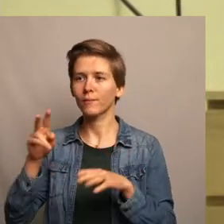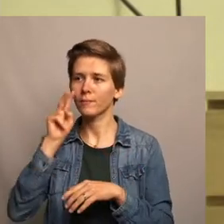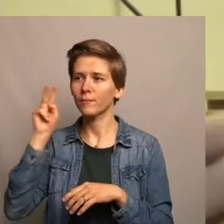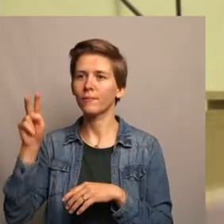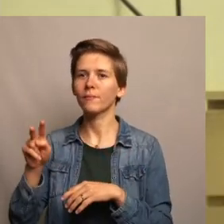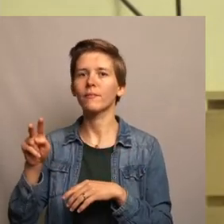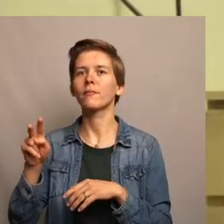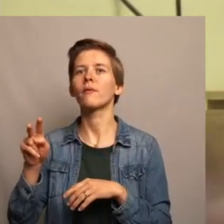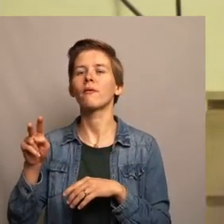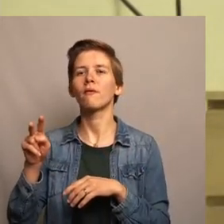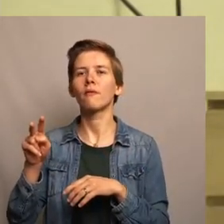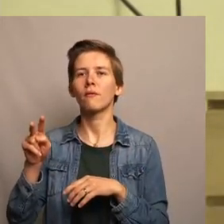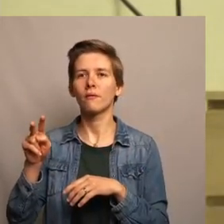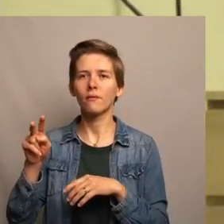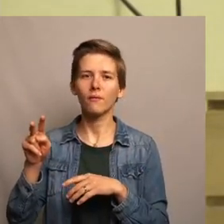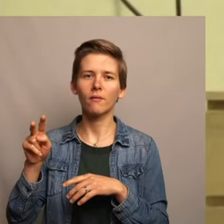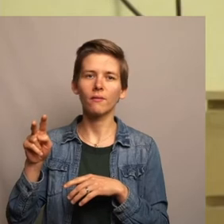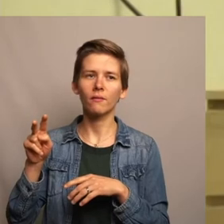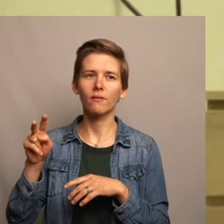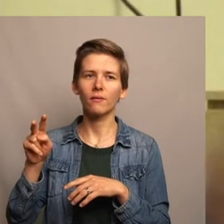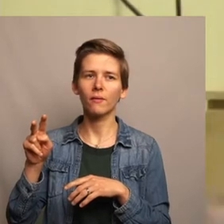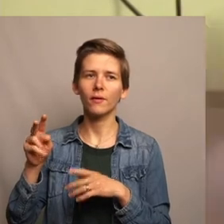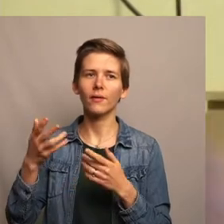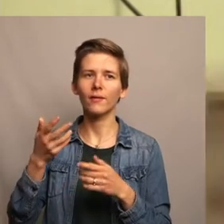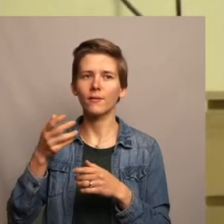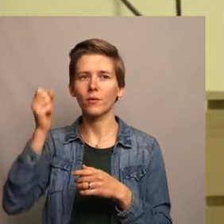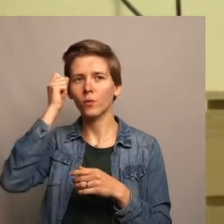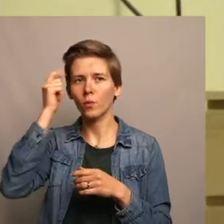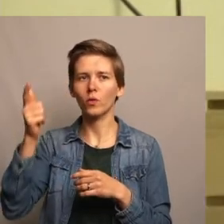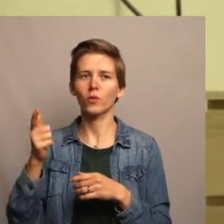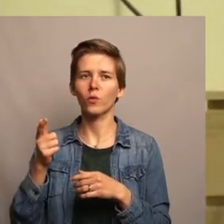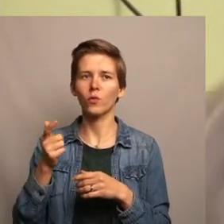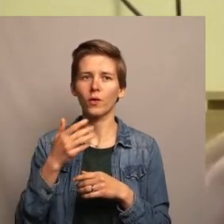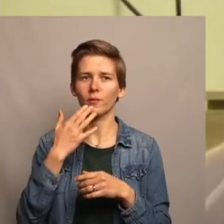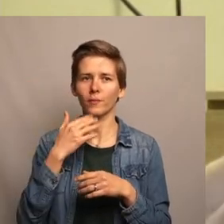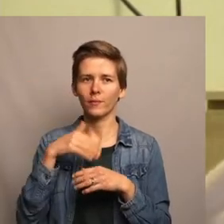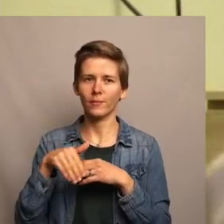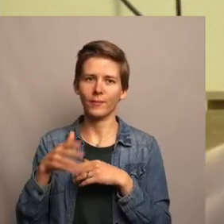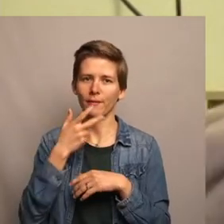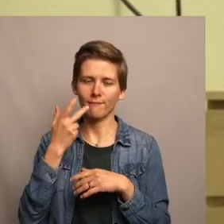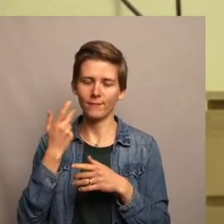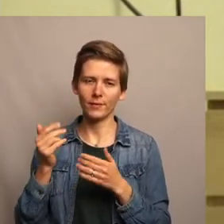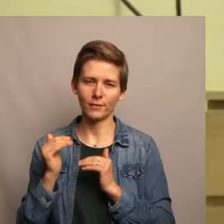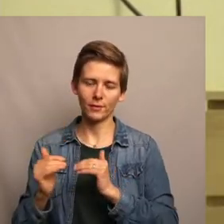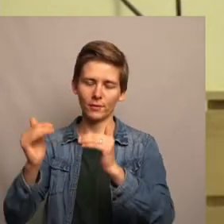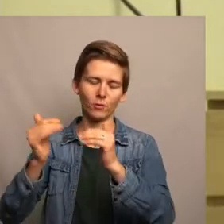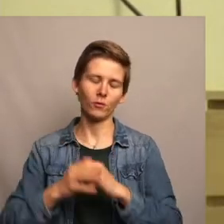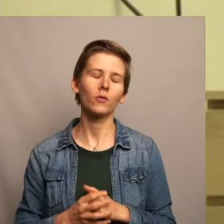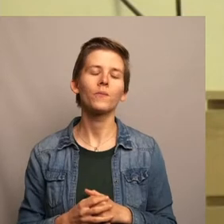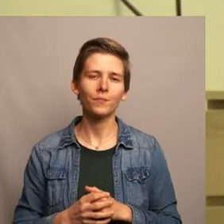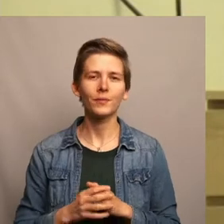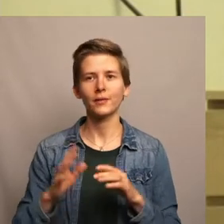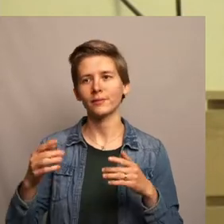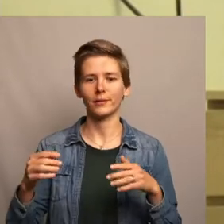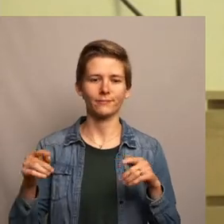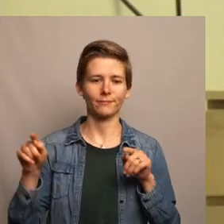to arrive at modernity, quote unquote. And so the two kind of seem like in contradiction with each other. Mm-hmm. And so that is what I